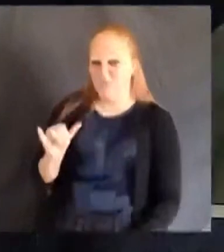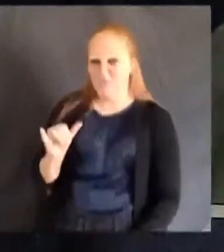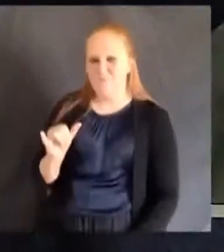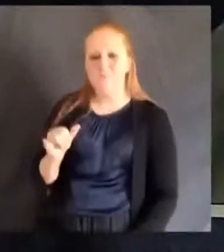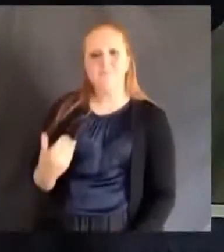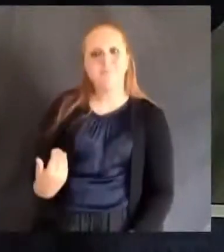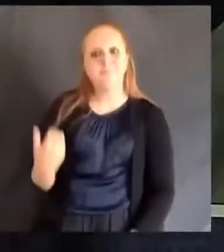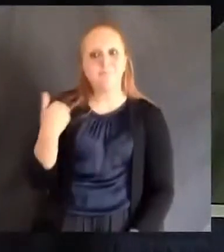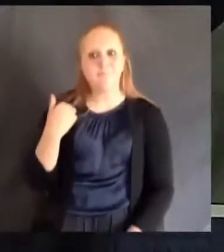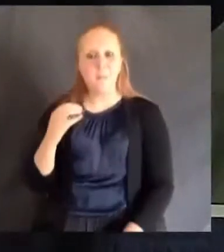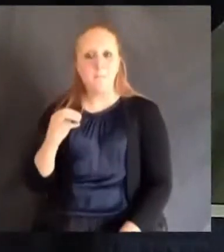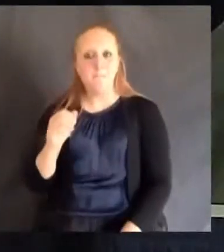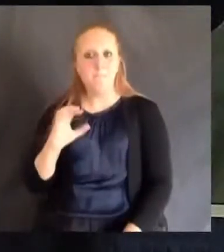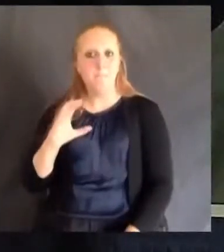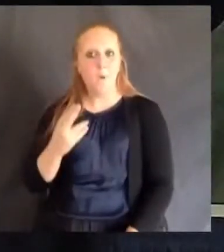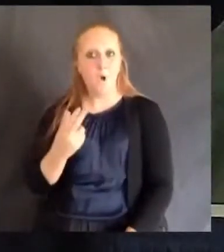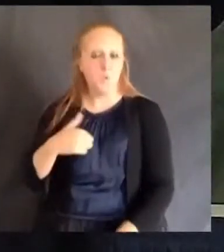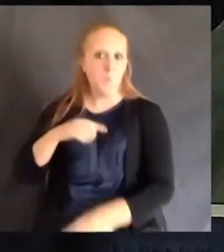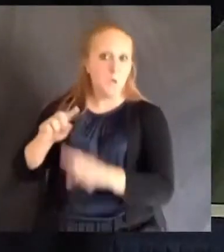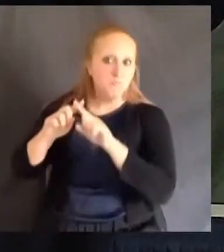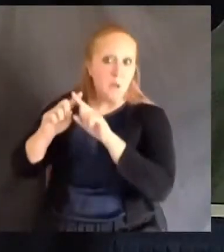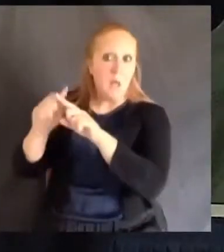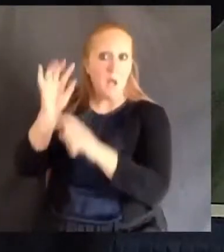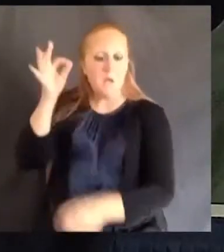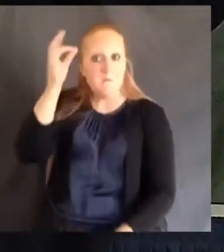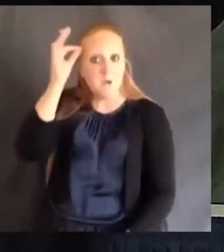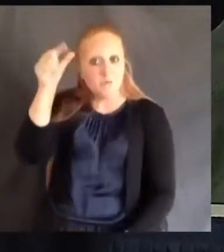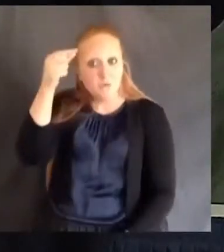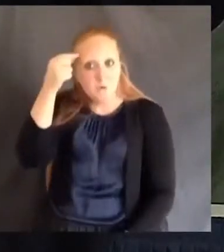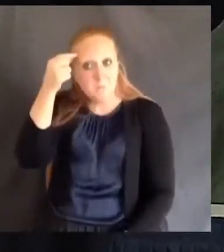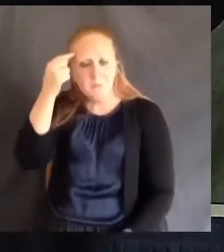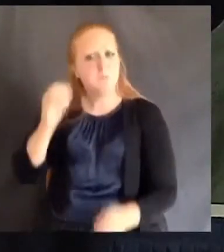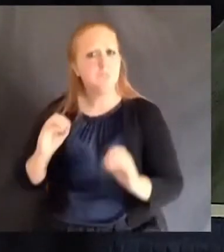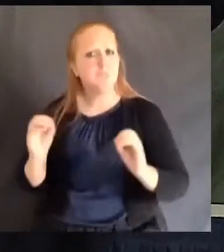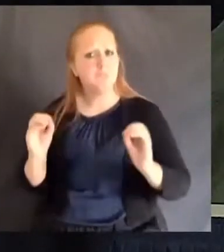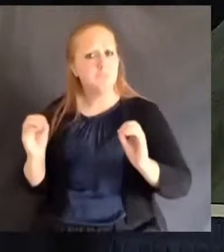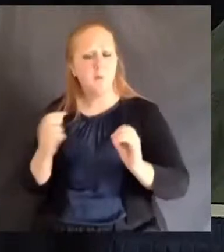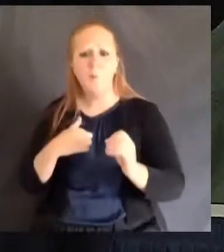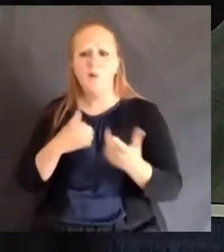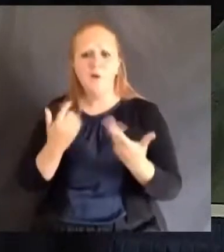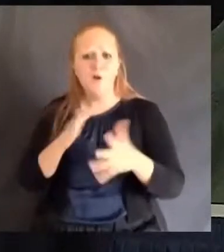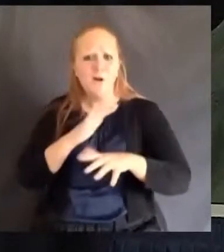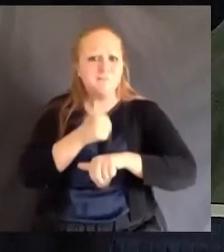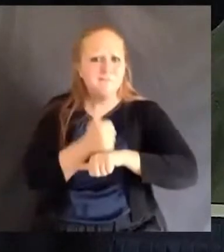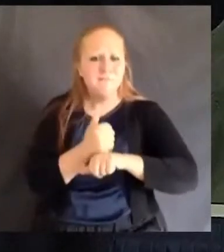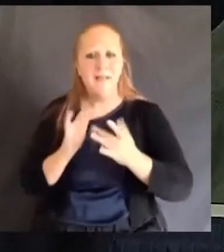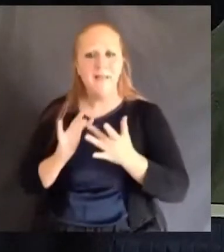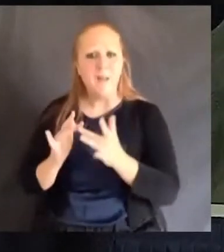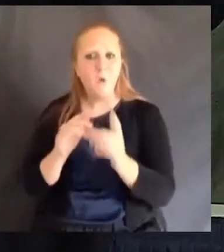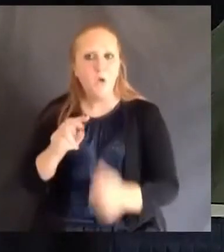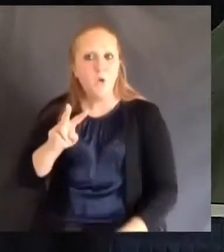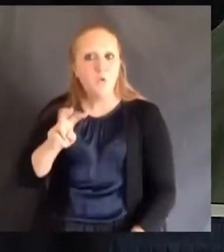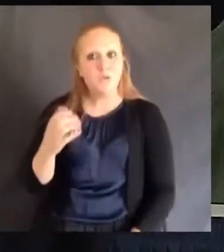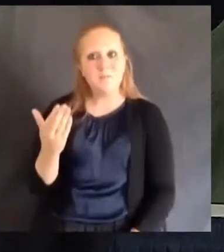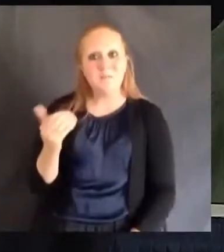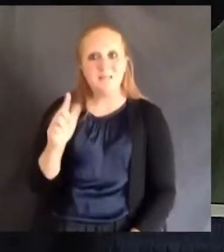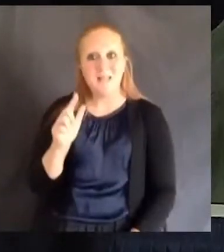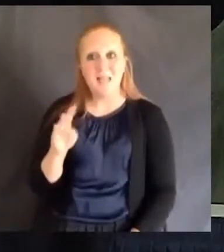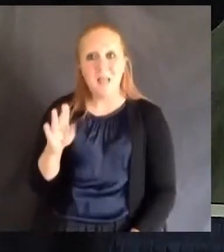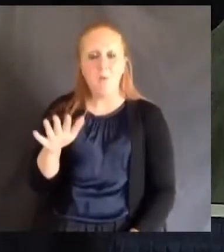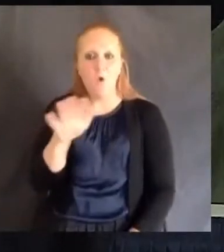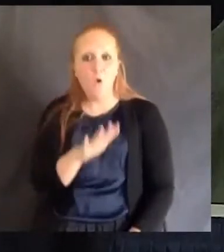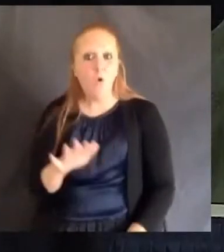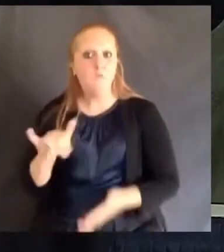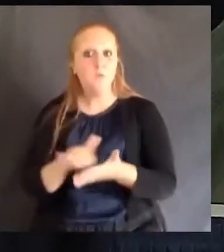back in March, we didn't rely on the federal government, we didn't rely on the commercial labs, so we built out our own network of 215 labs that we have across the